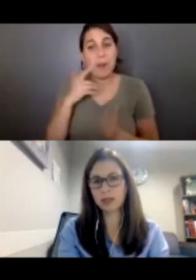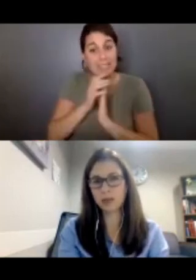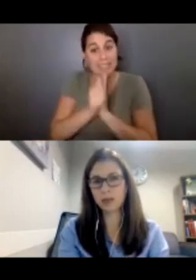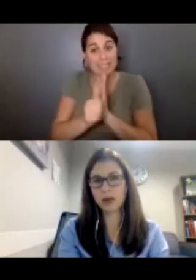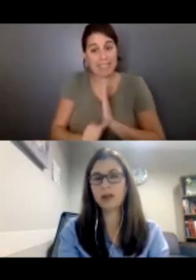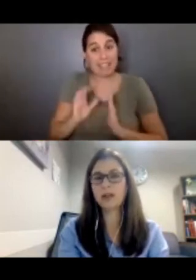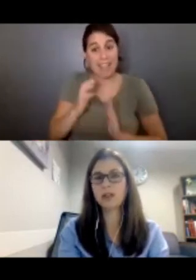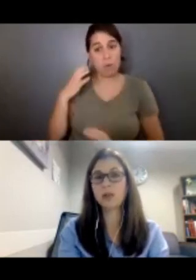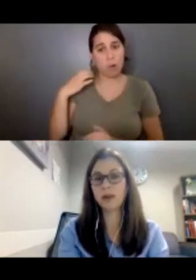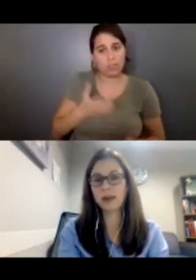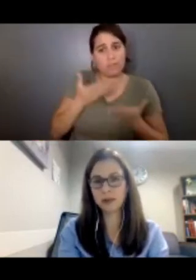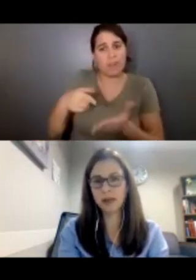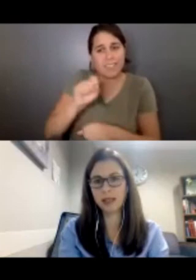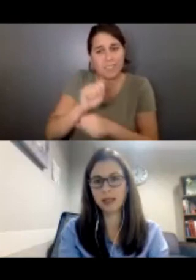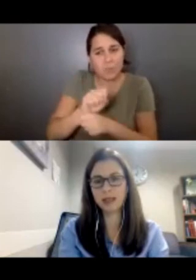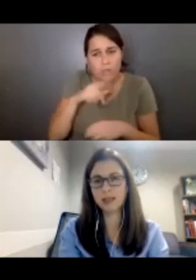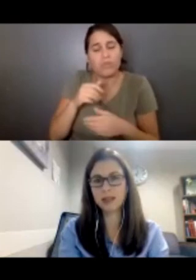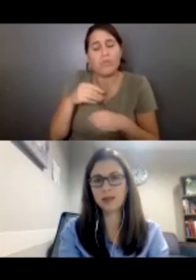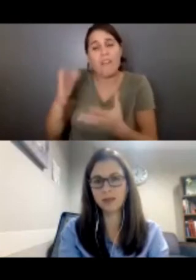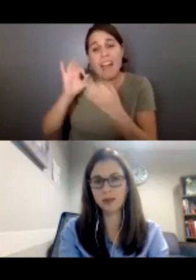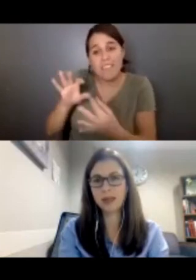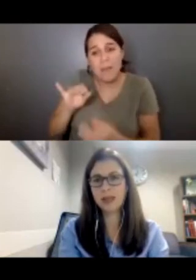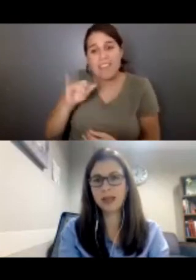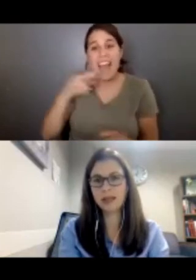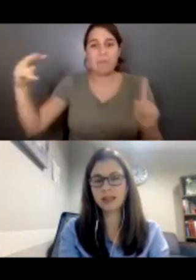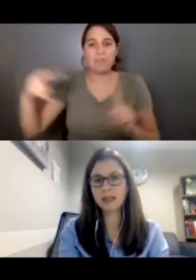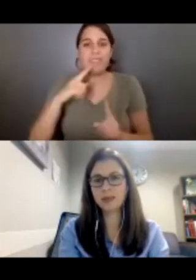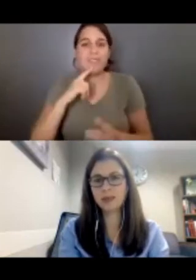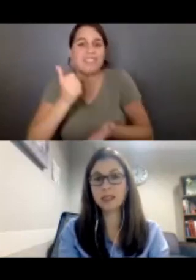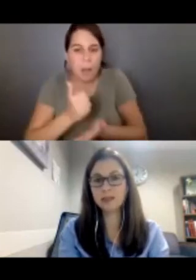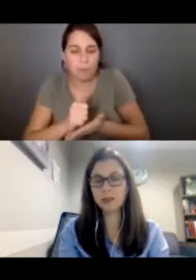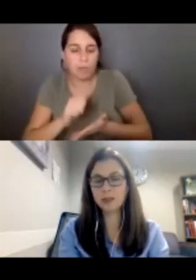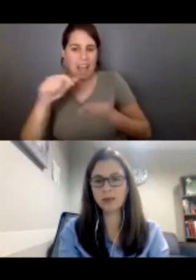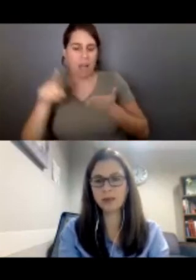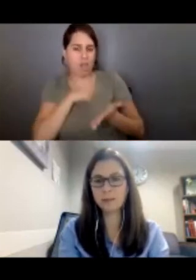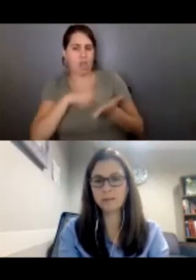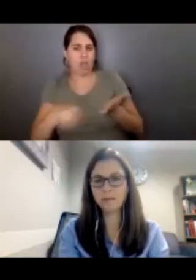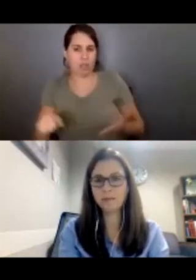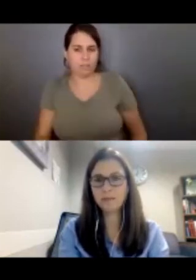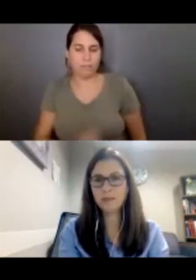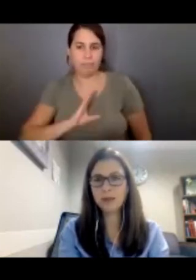bring to this work to provide feedback that is helpful and received supportively.